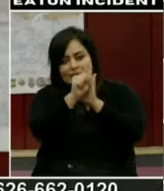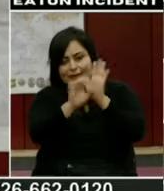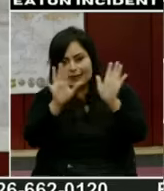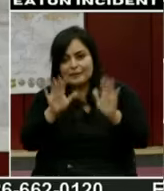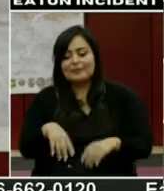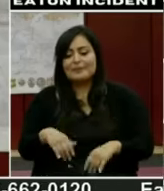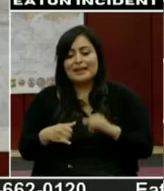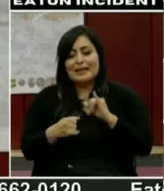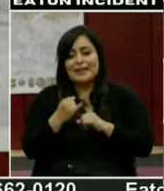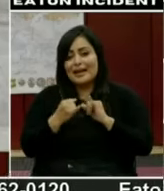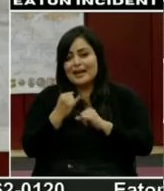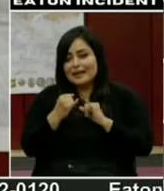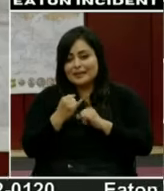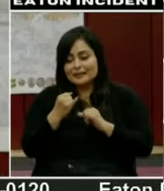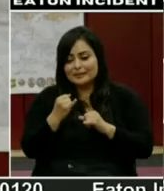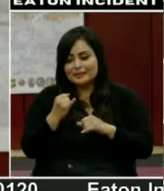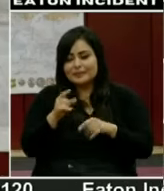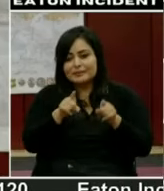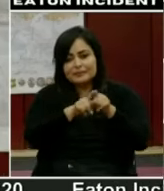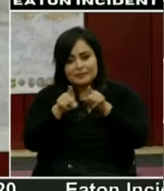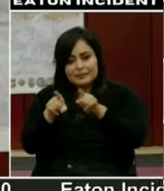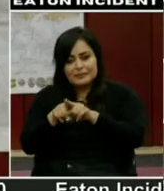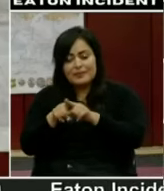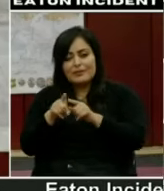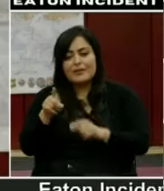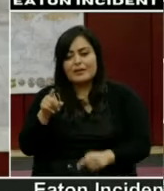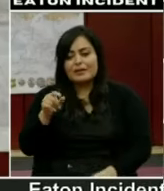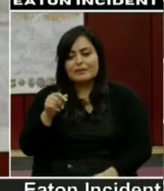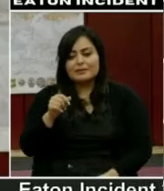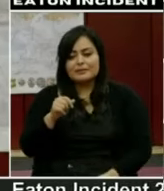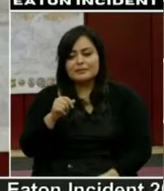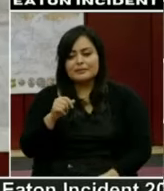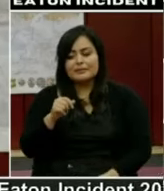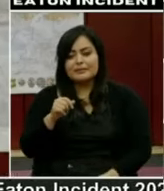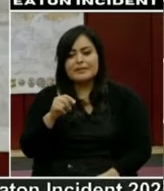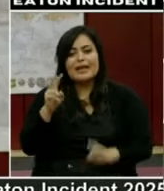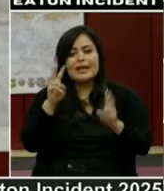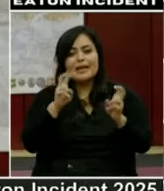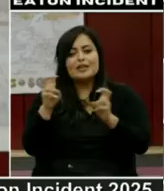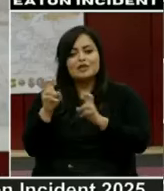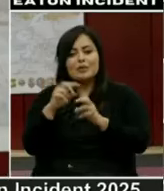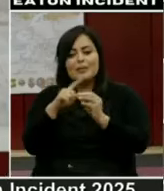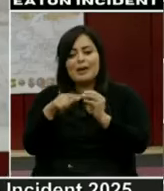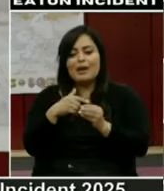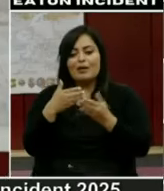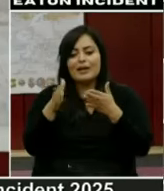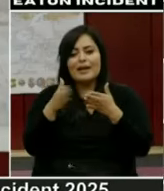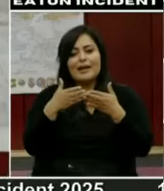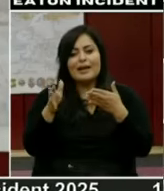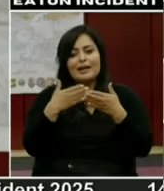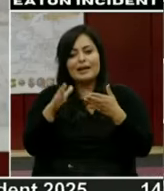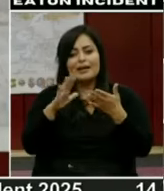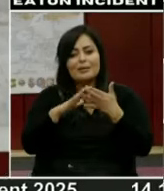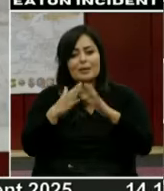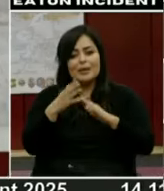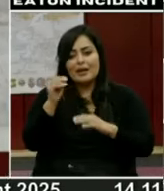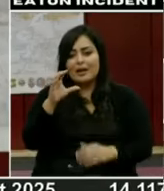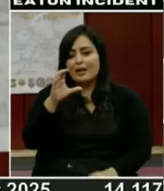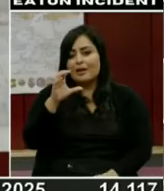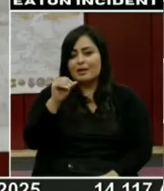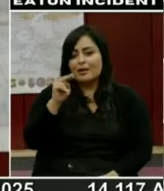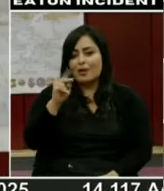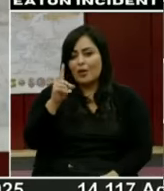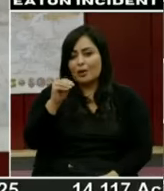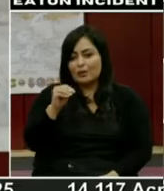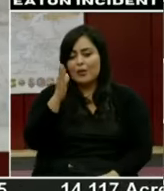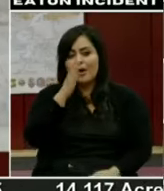not least, one of the things that also struck me with this is the issue of gated communities and condos. I am going to ask, the